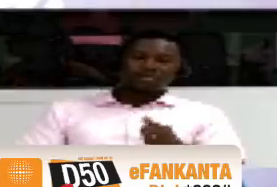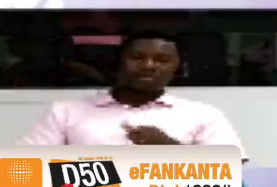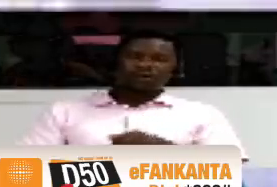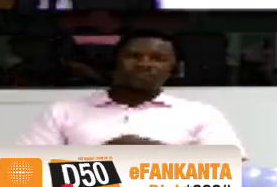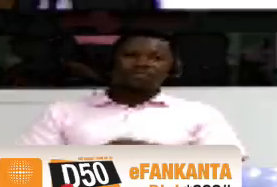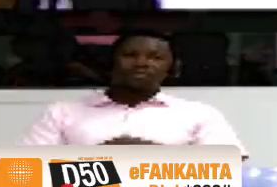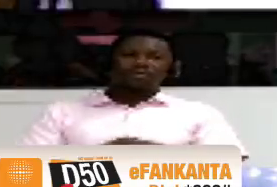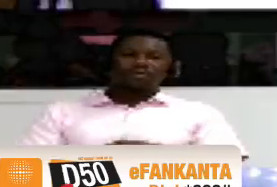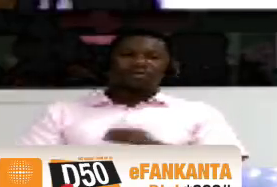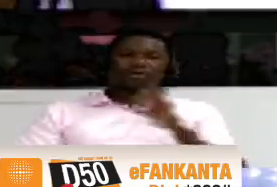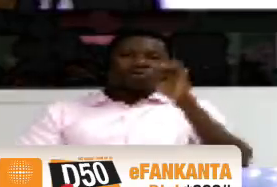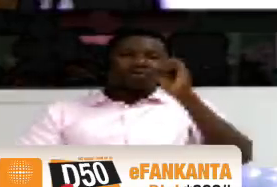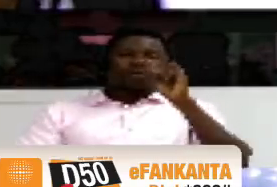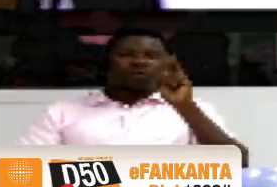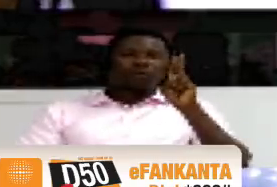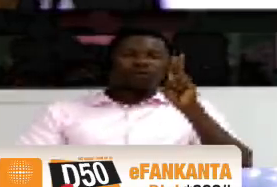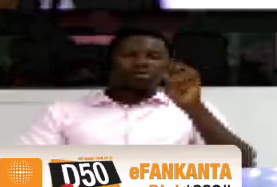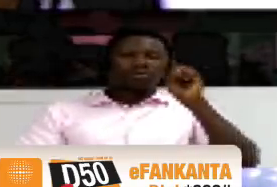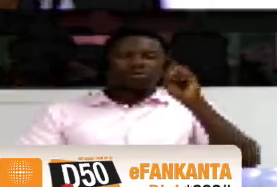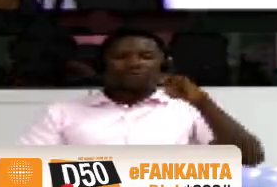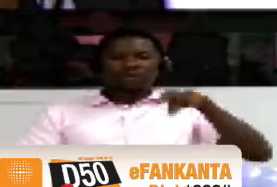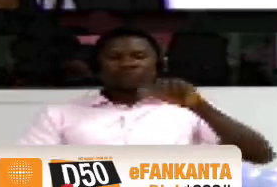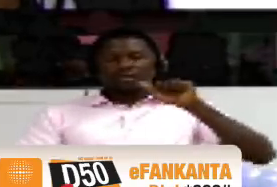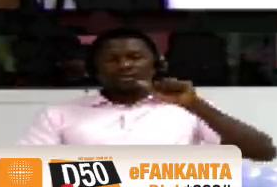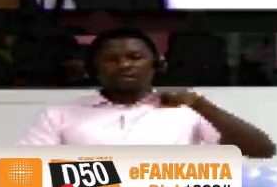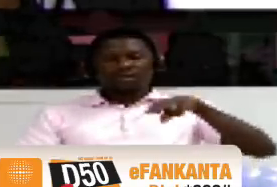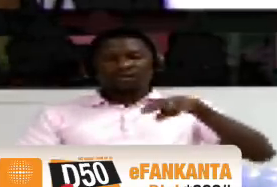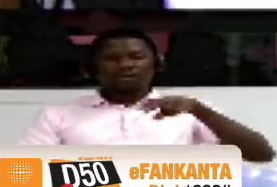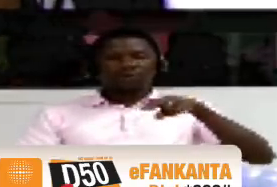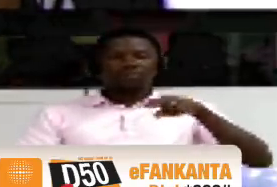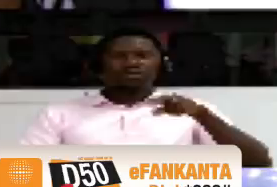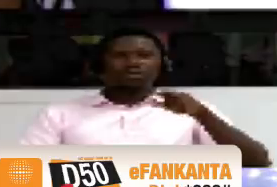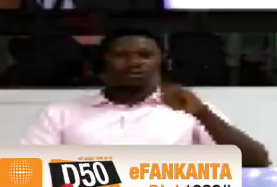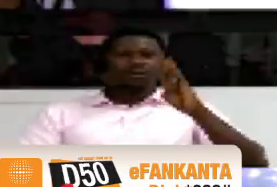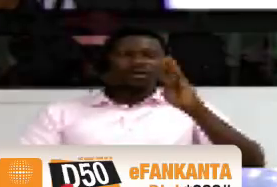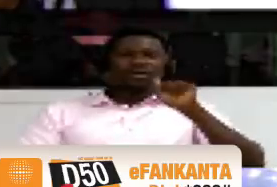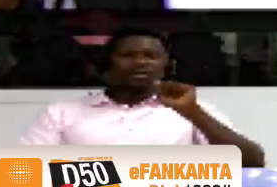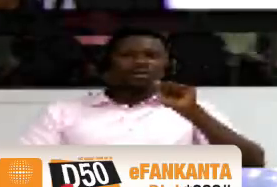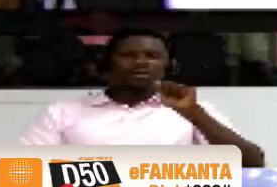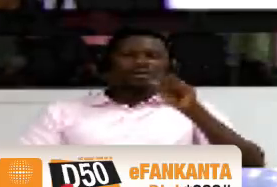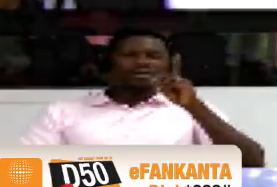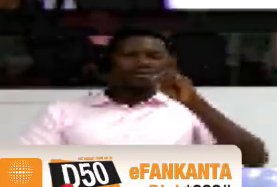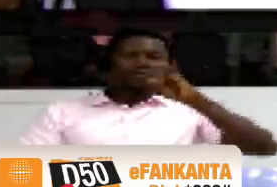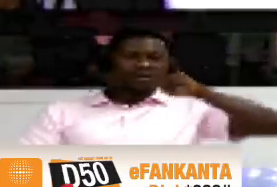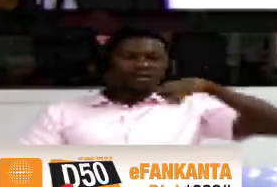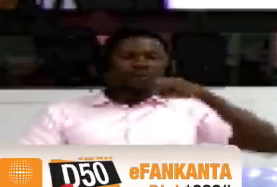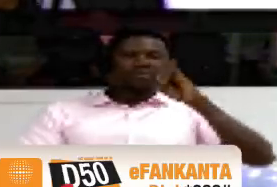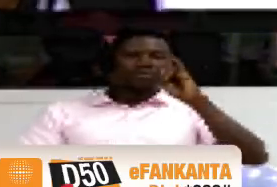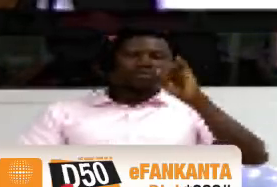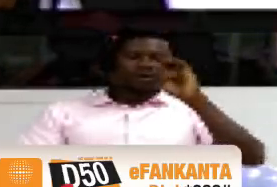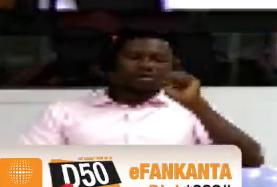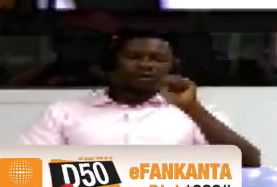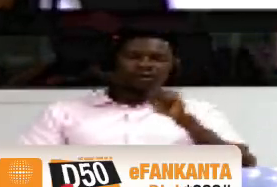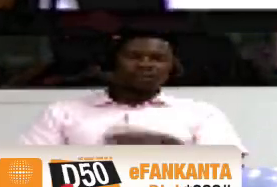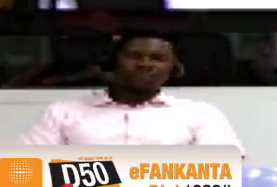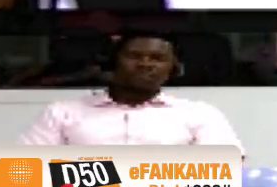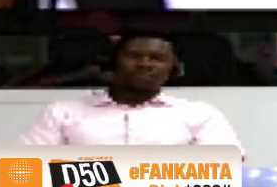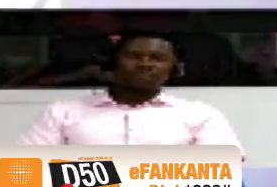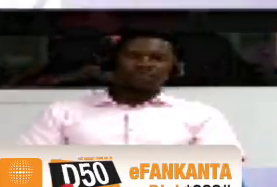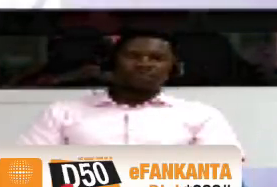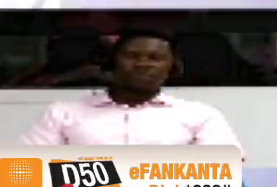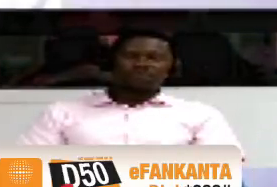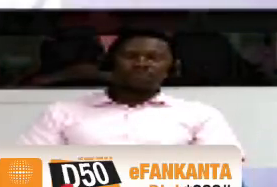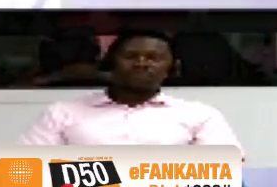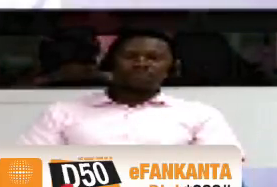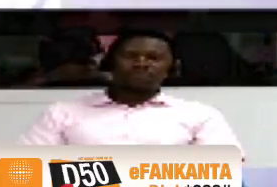I just want to make sure this is correct. In your statement, it says Sankung Baji was the IGP. Is that an error? That must be an error, yes.